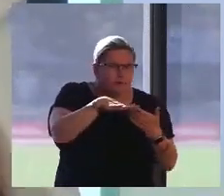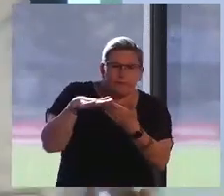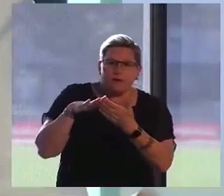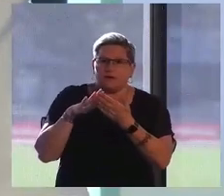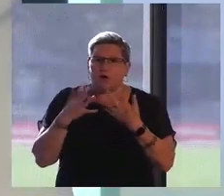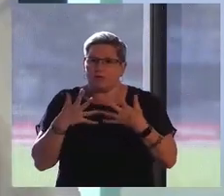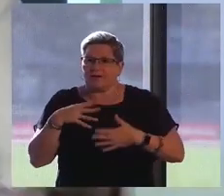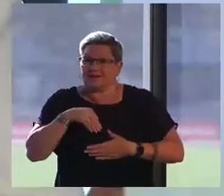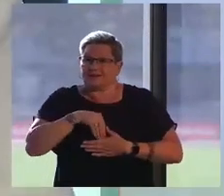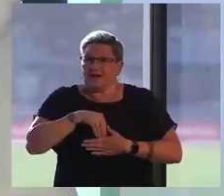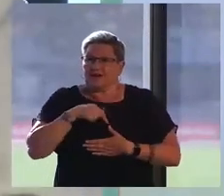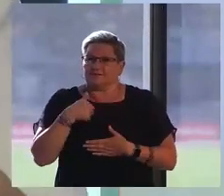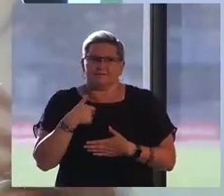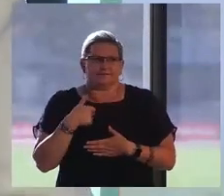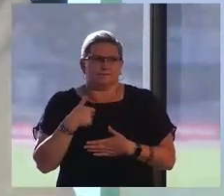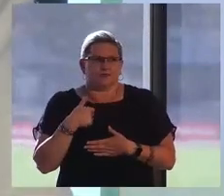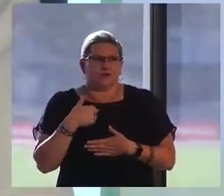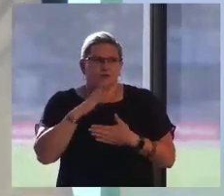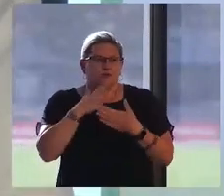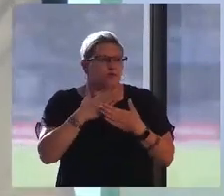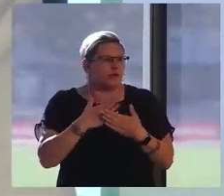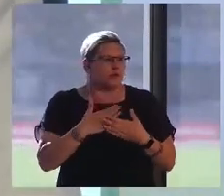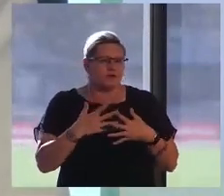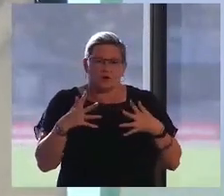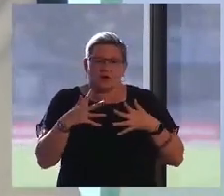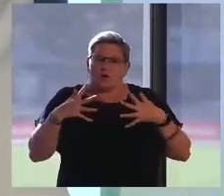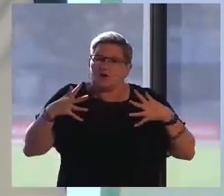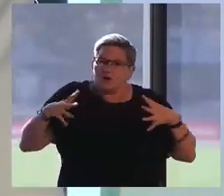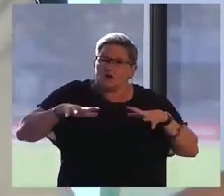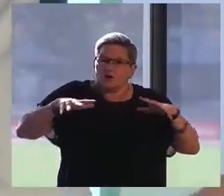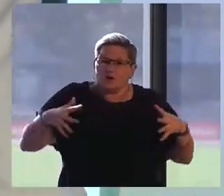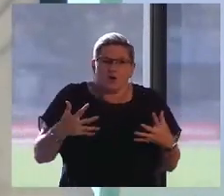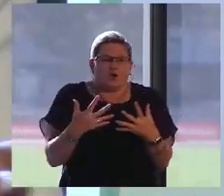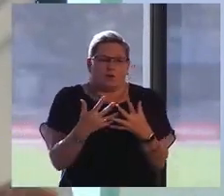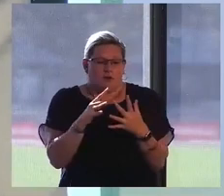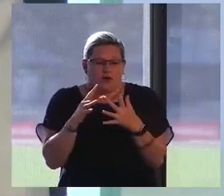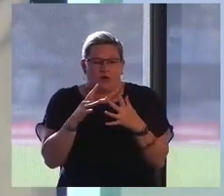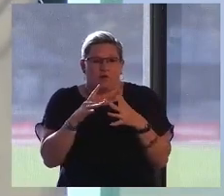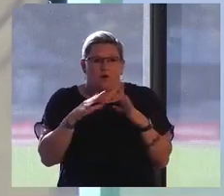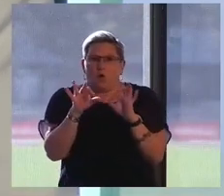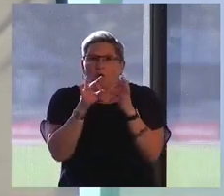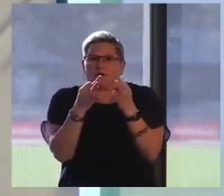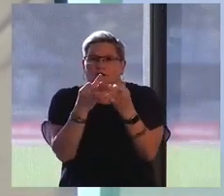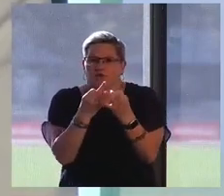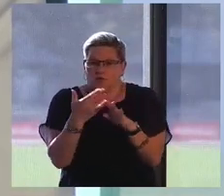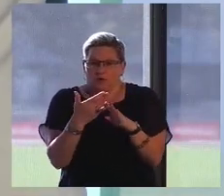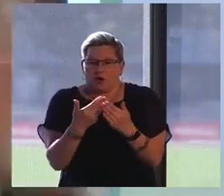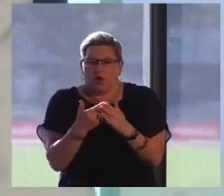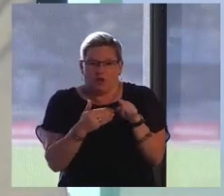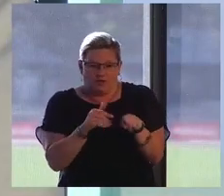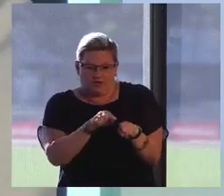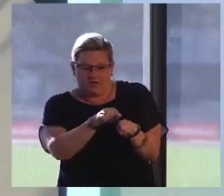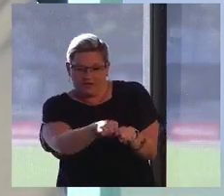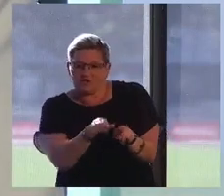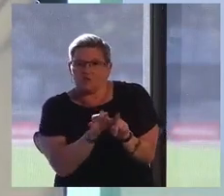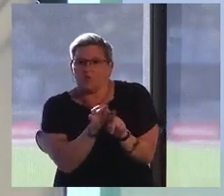know, the largest global network and movement of organisations working on this. Some of you may have read Paul Hawkins' work.